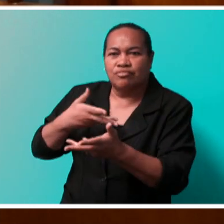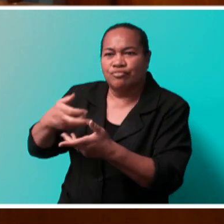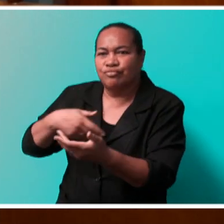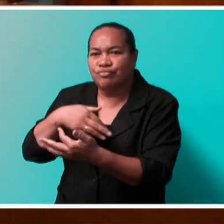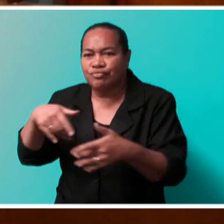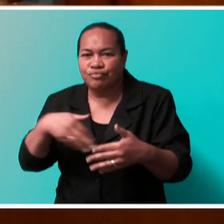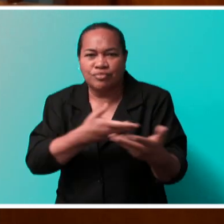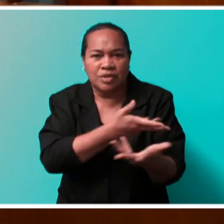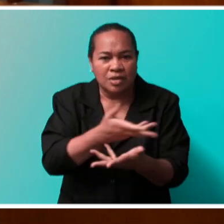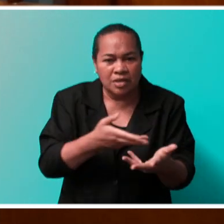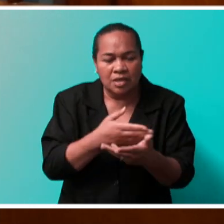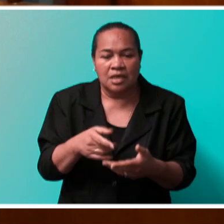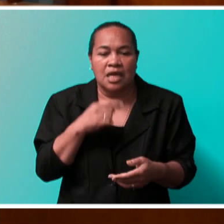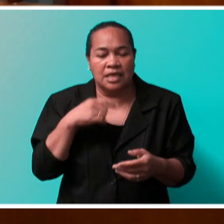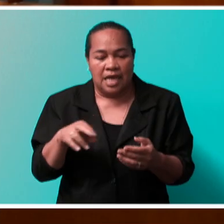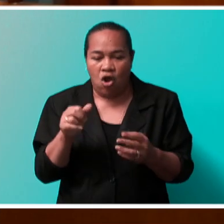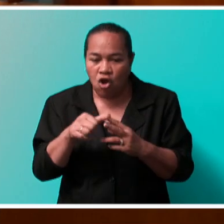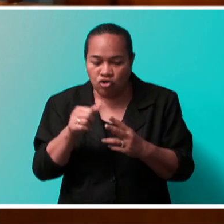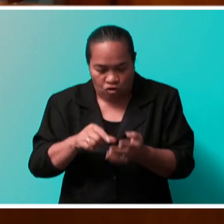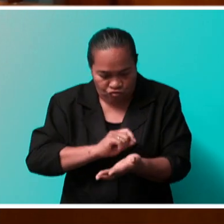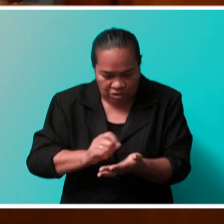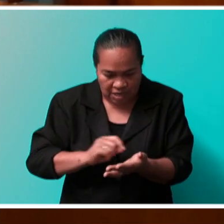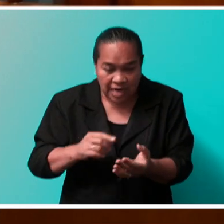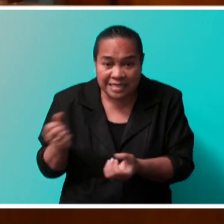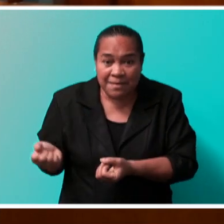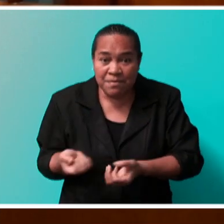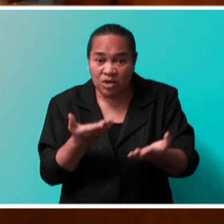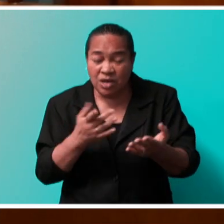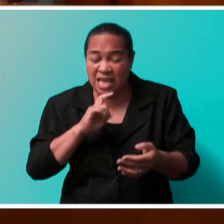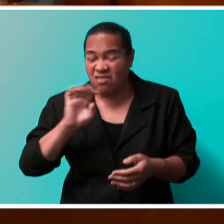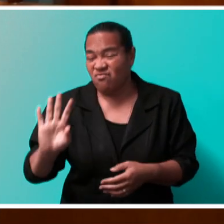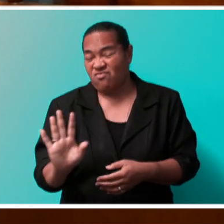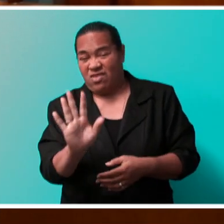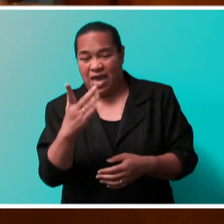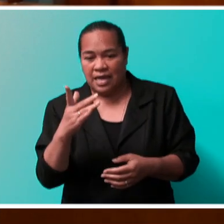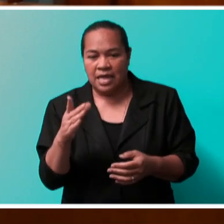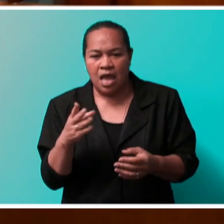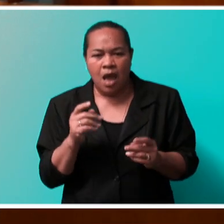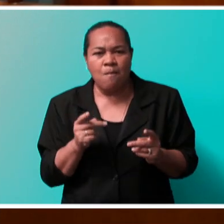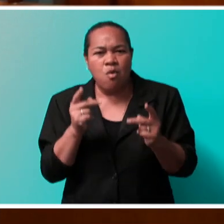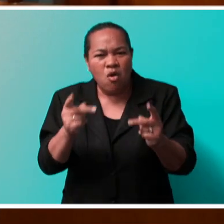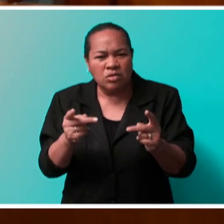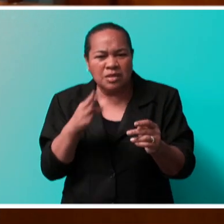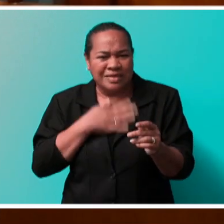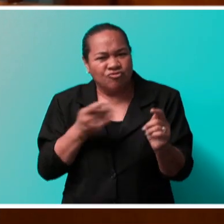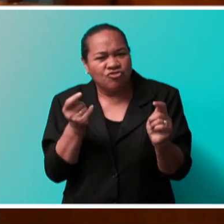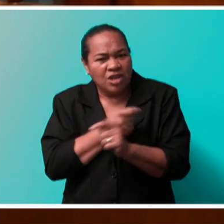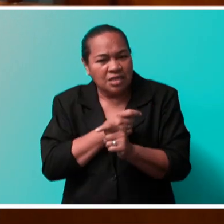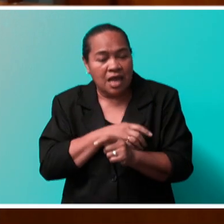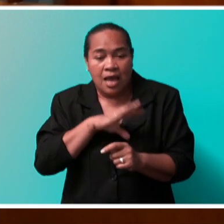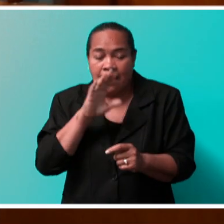receipt of written submissions, so that any proposed constitutional reforms genuinely